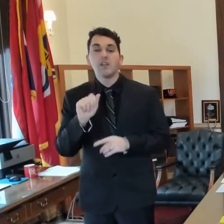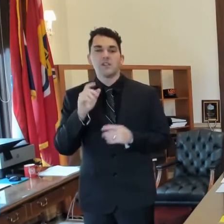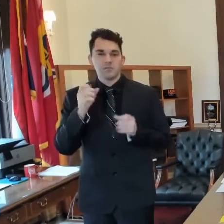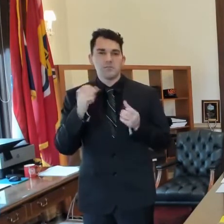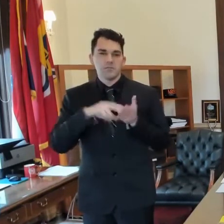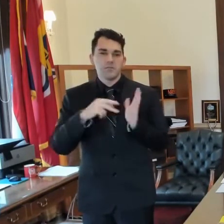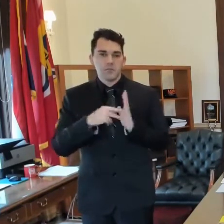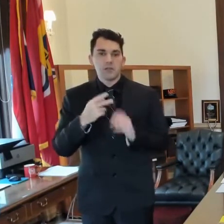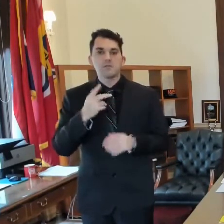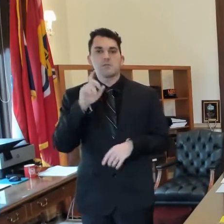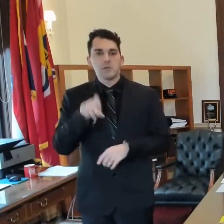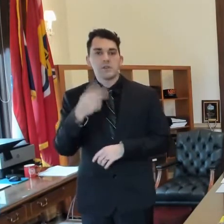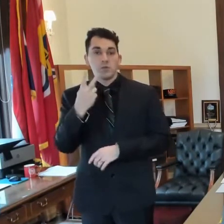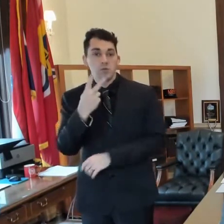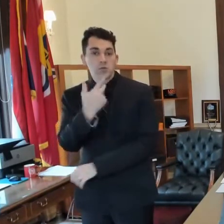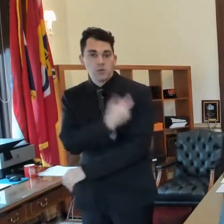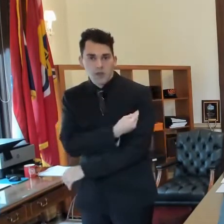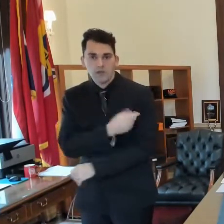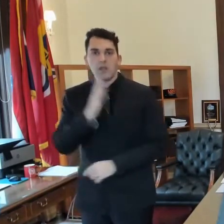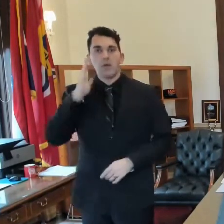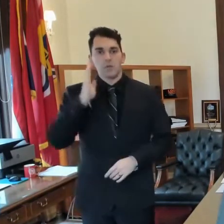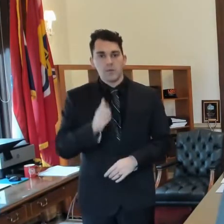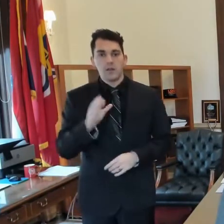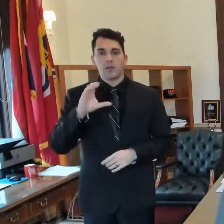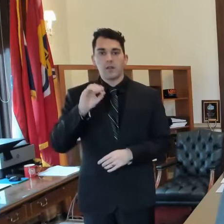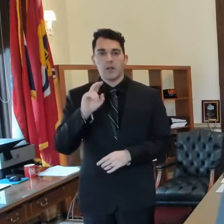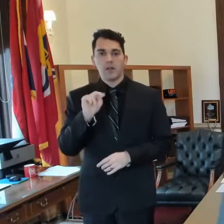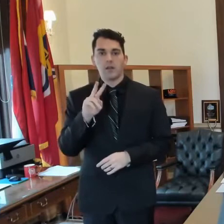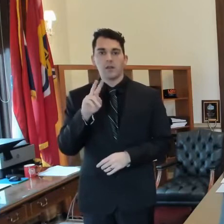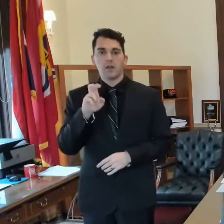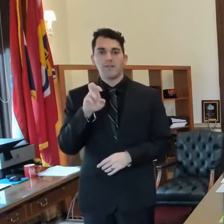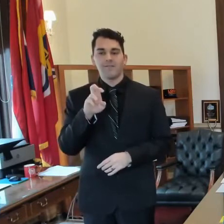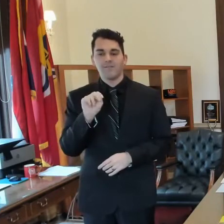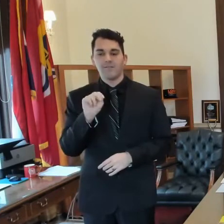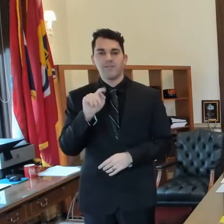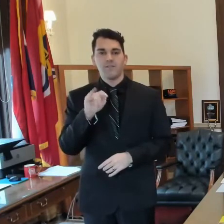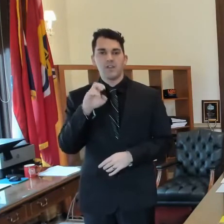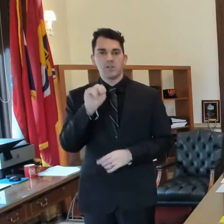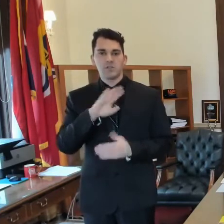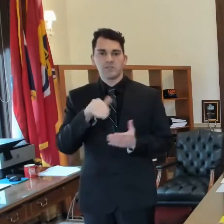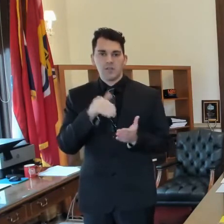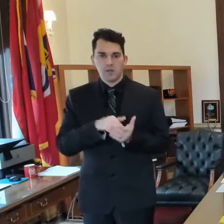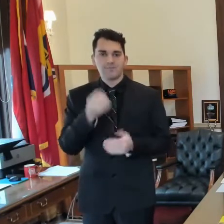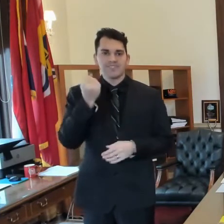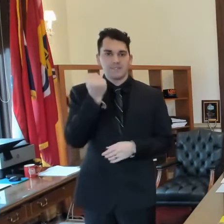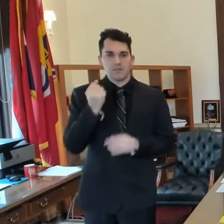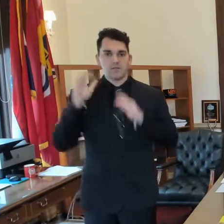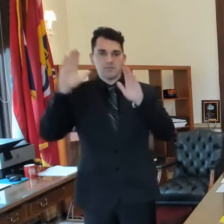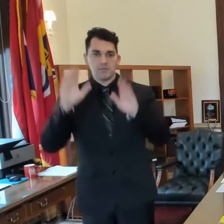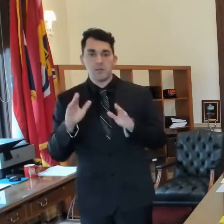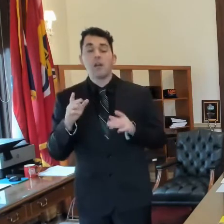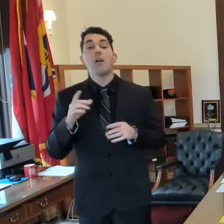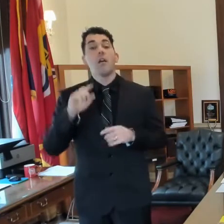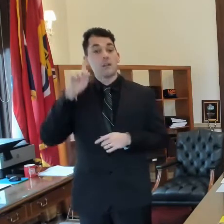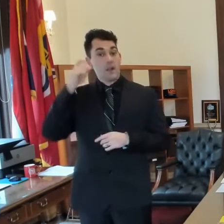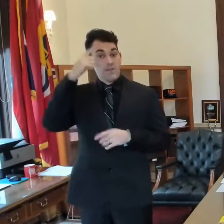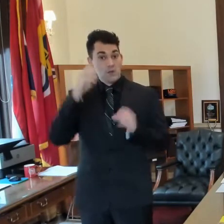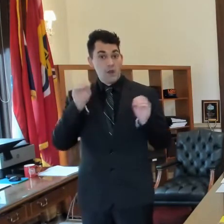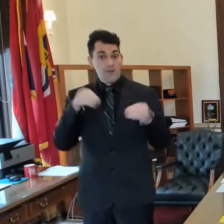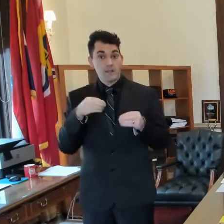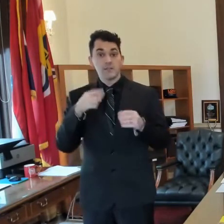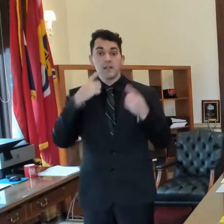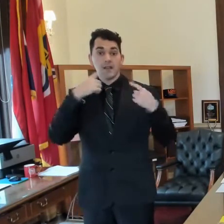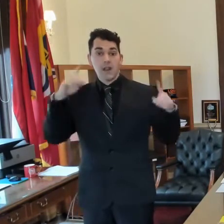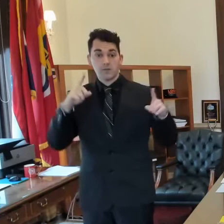Sunday. Then, and this was announced last night by the governor's office yesterday afternoon,